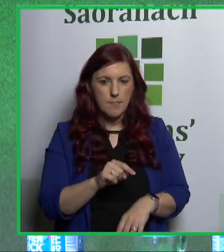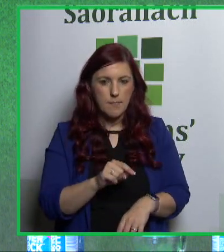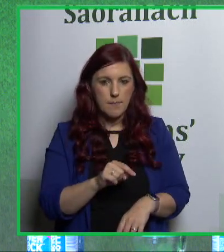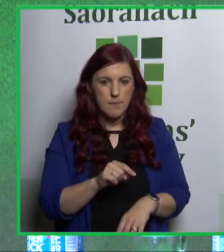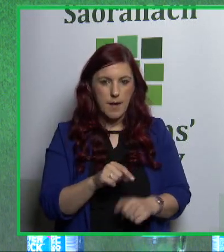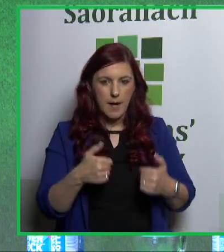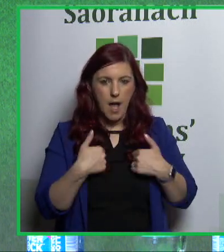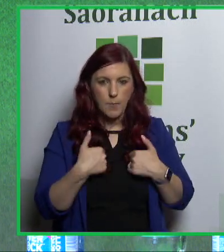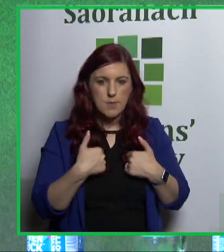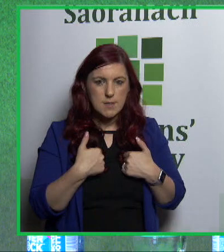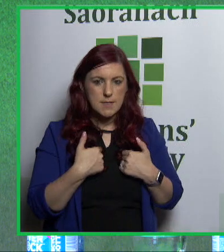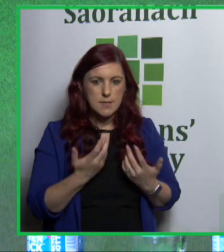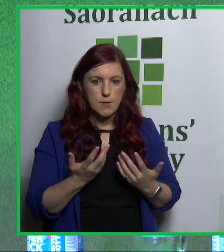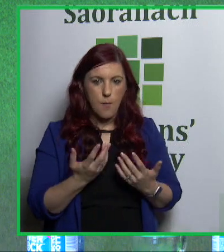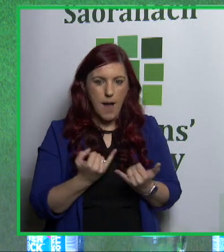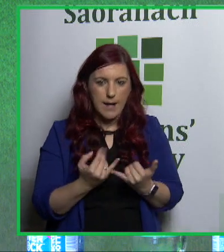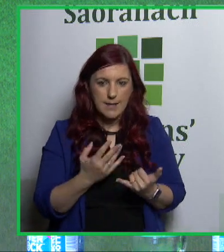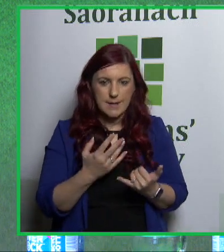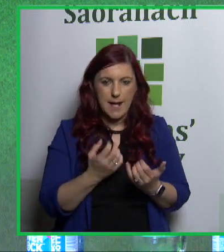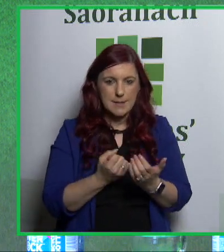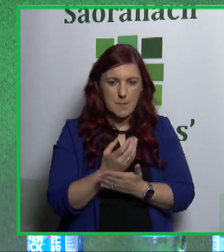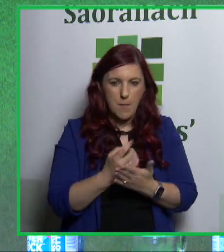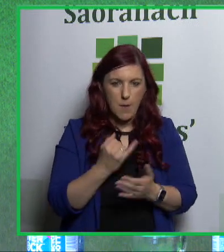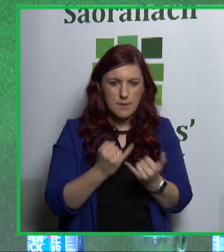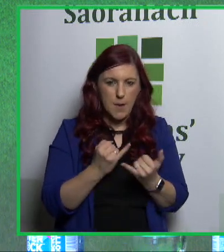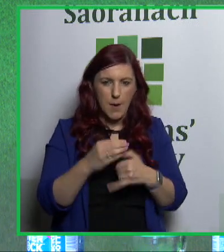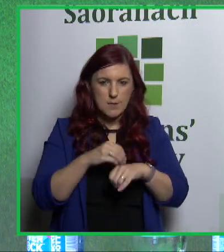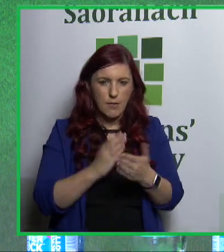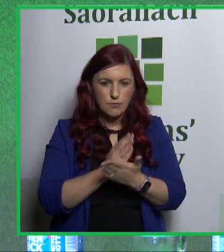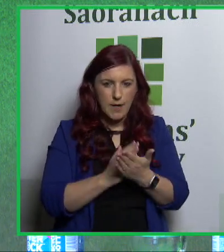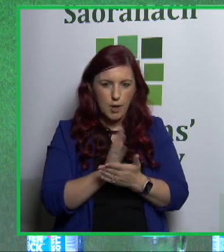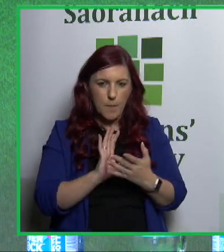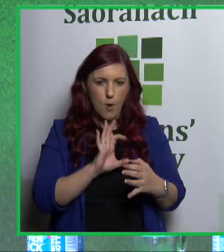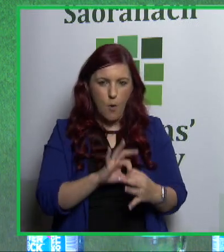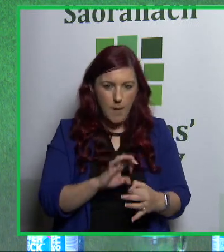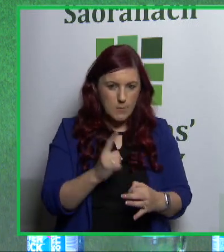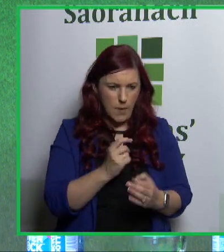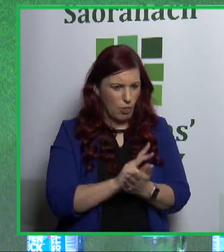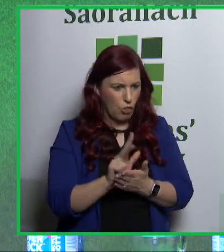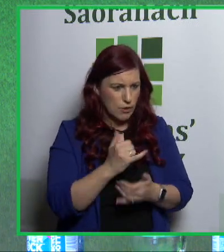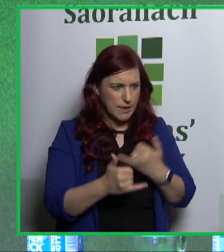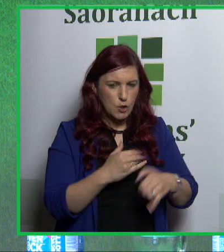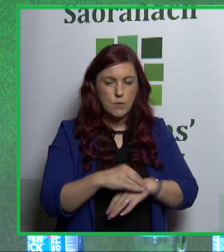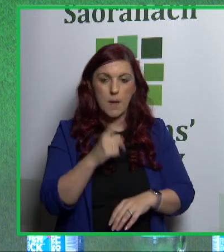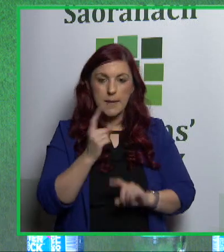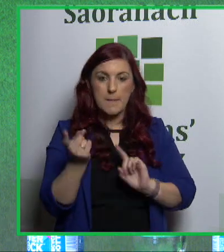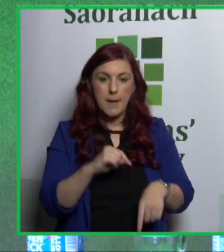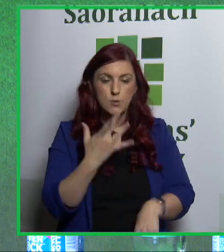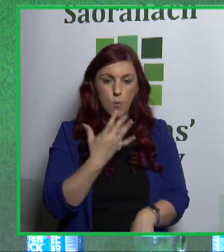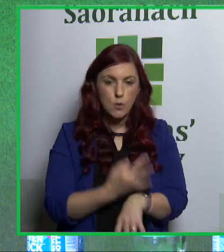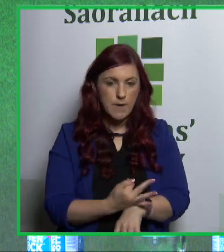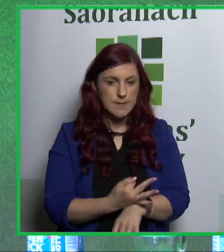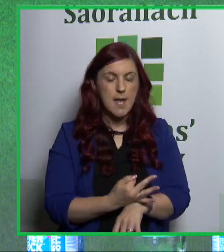my family. I got on the Victoria Station train by myself. I think I was only about 13. And I came back to Waterford